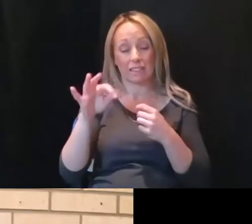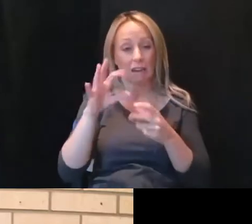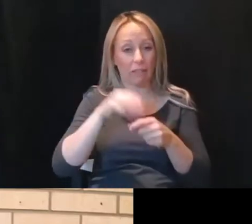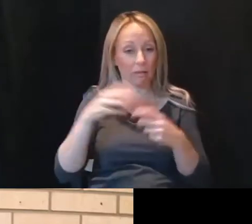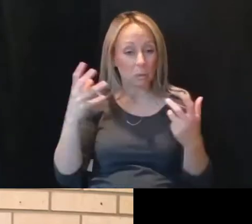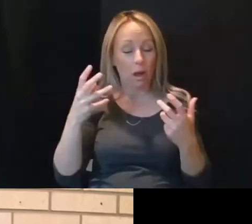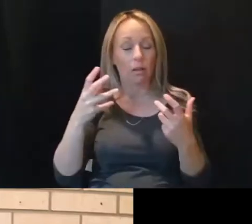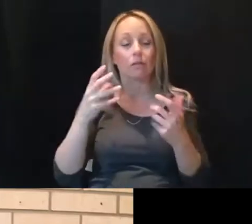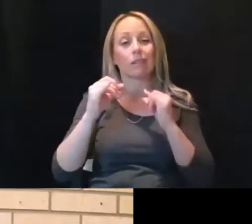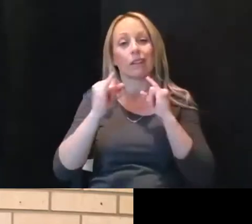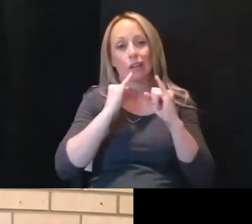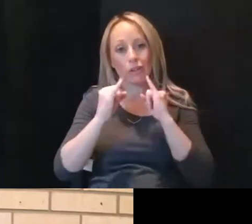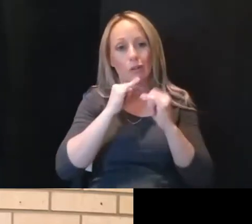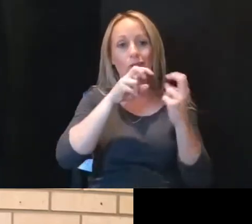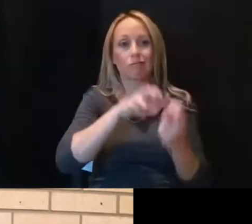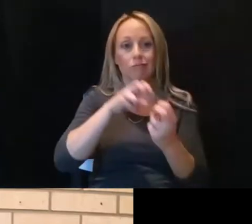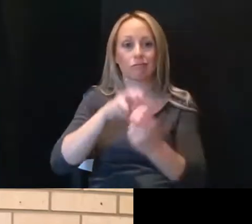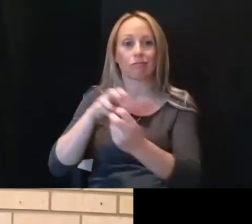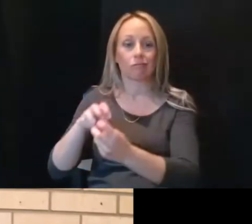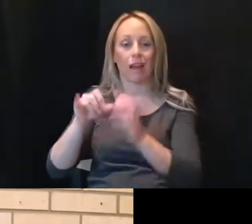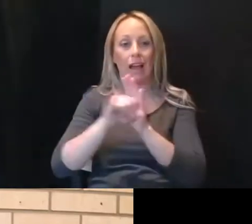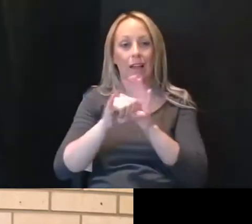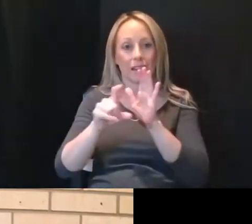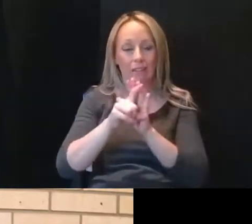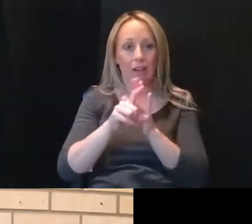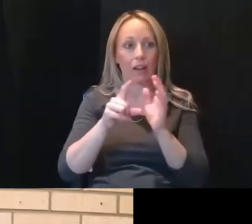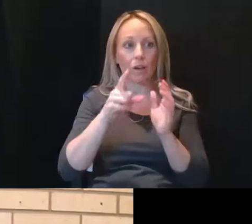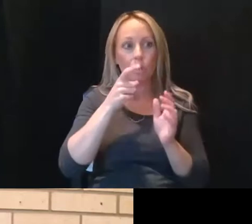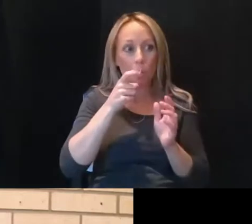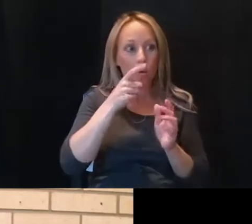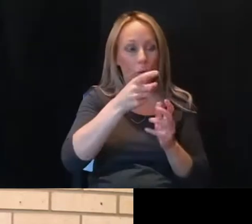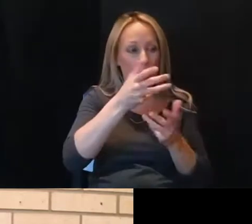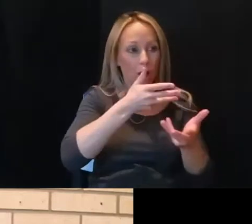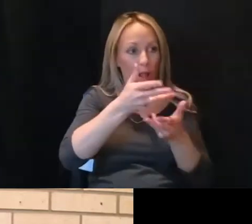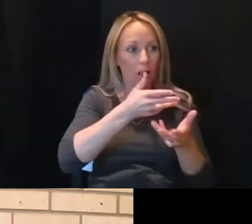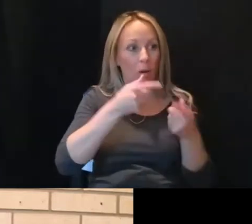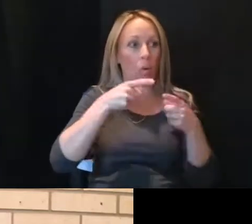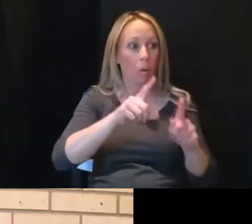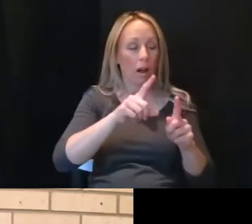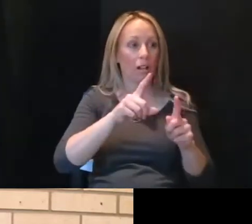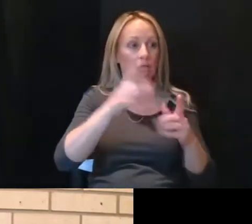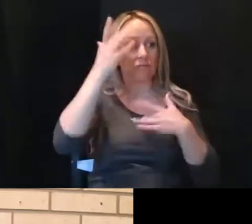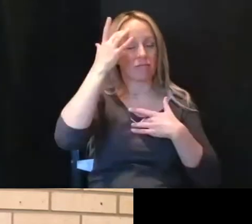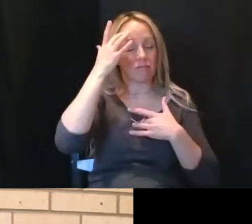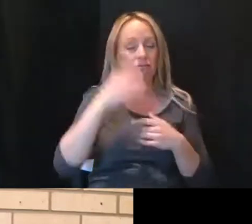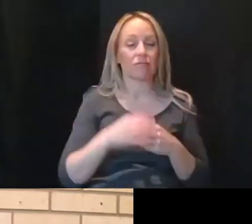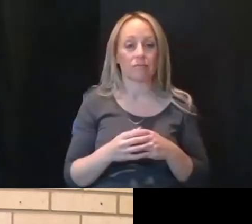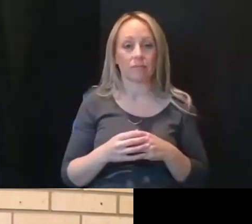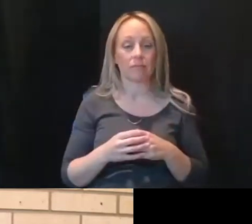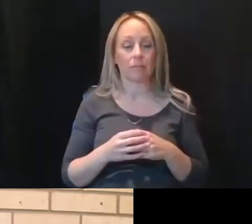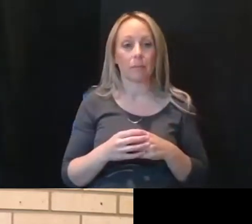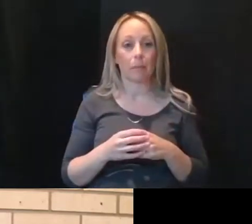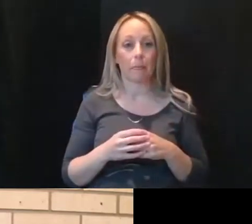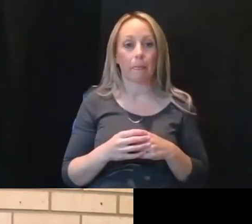COVID-19 to identify everyone they had close contact with during the time they may have been infectious,